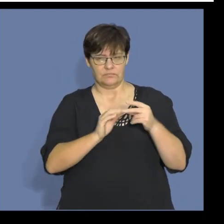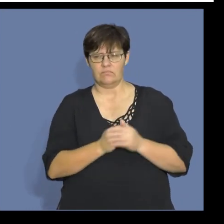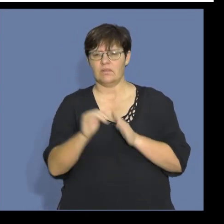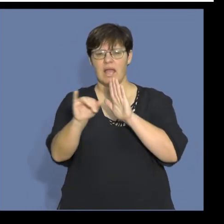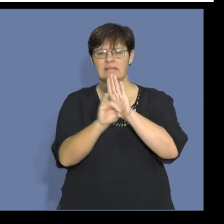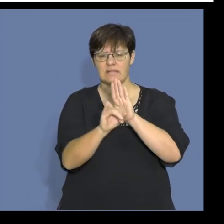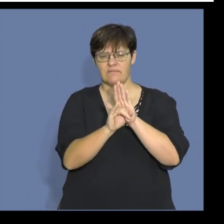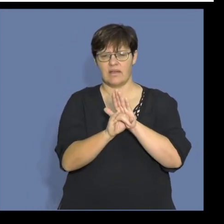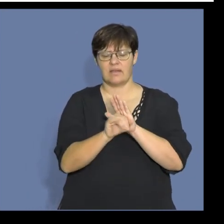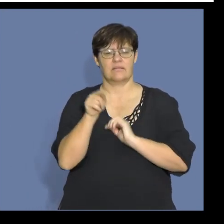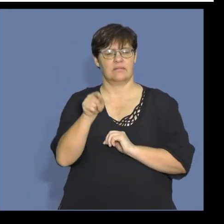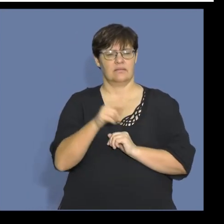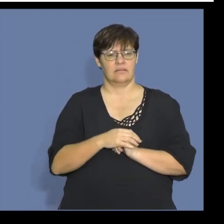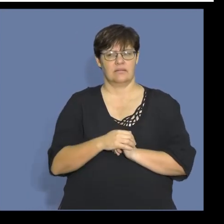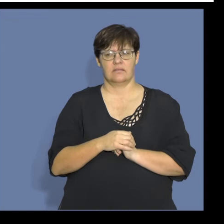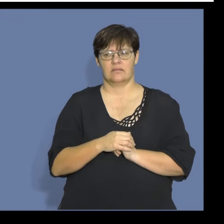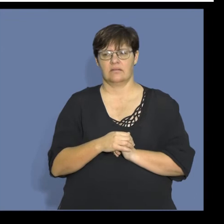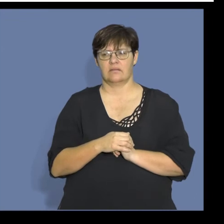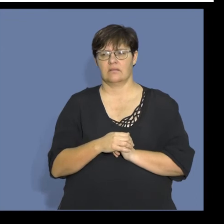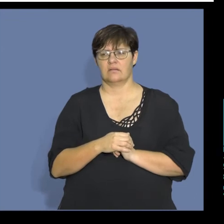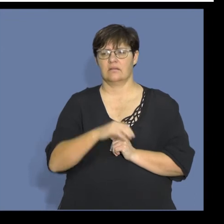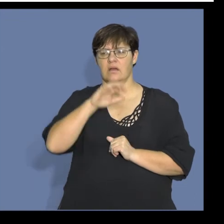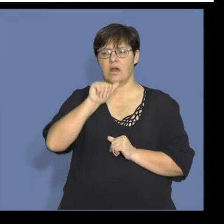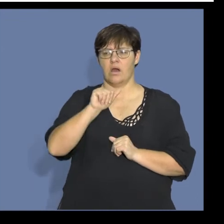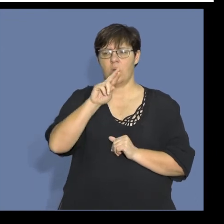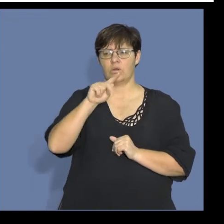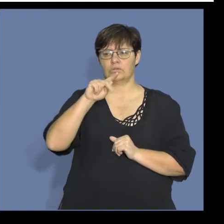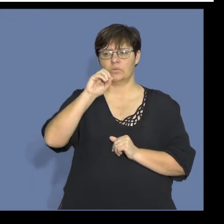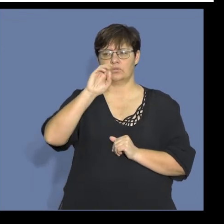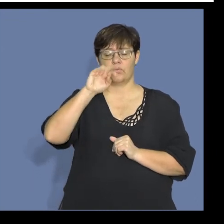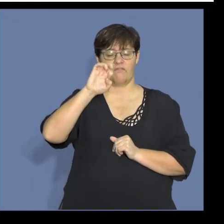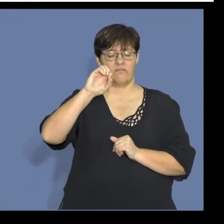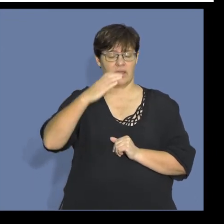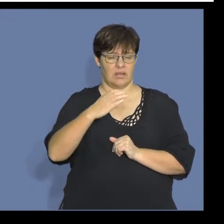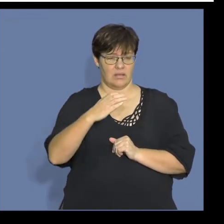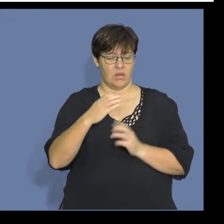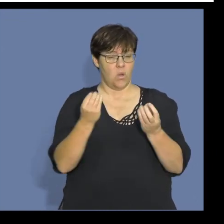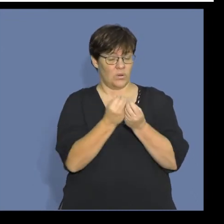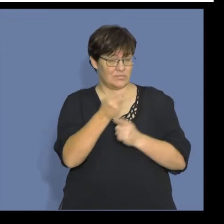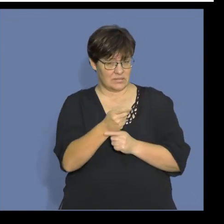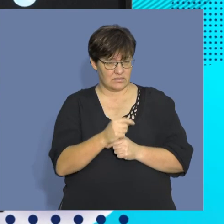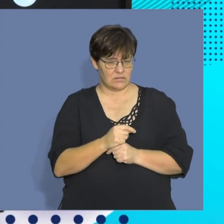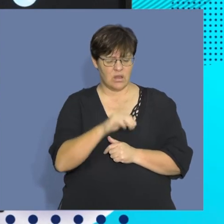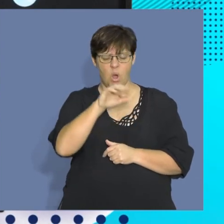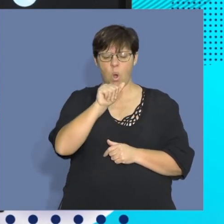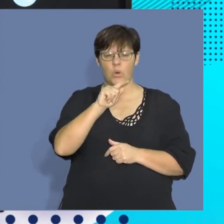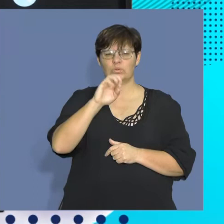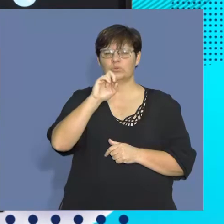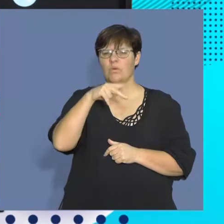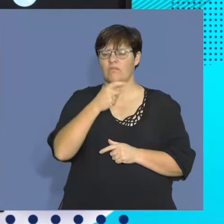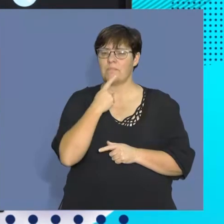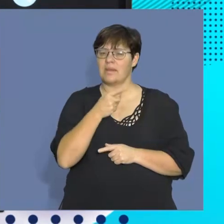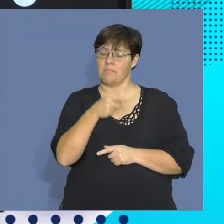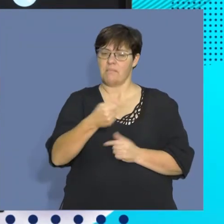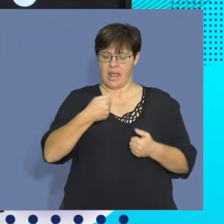Question 2. Identify the following. The autotrophic organism. Again, the concept of